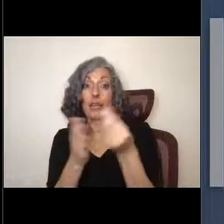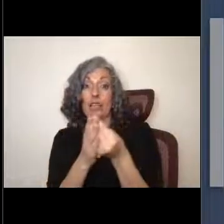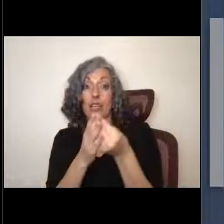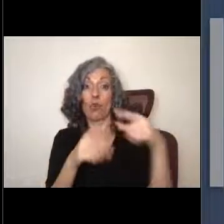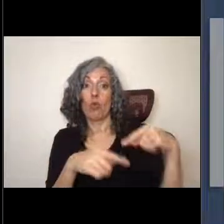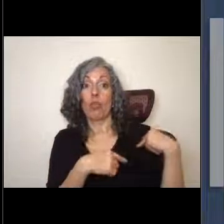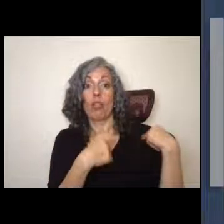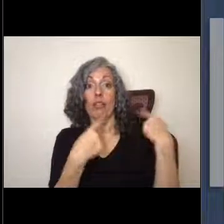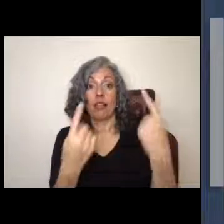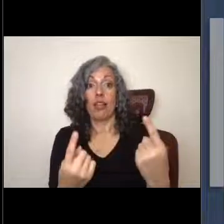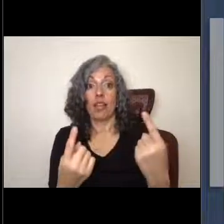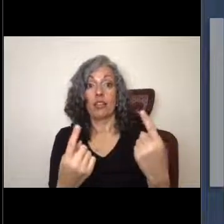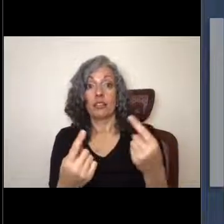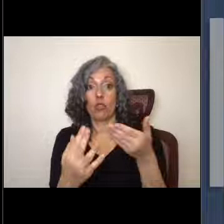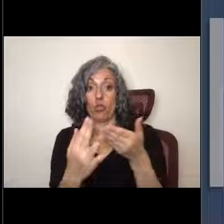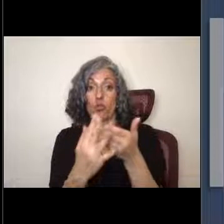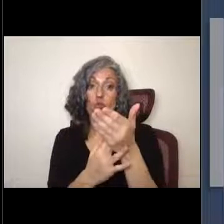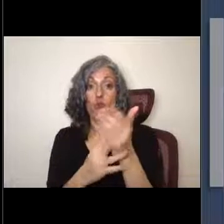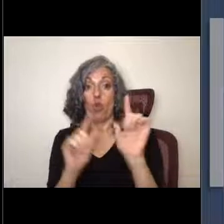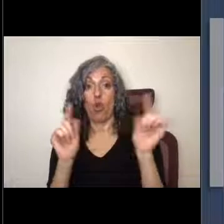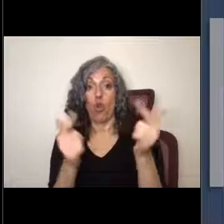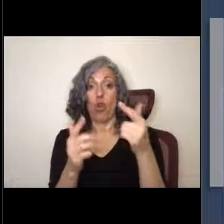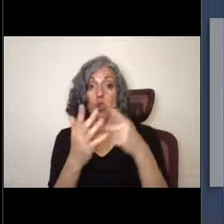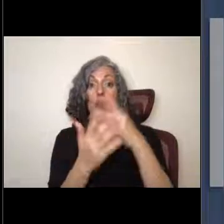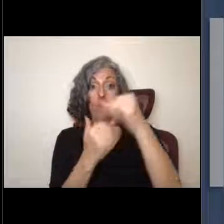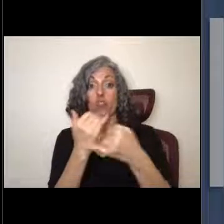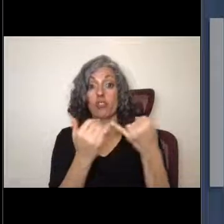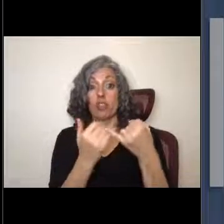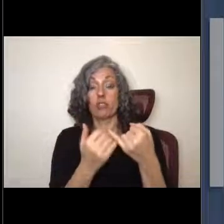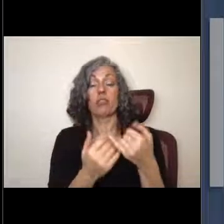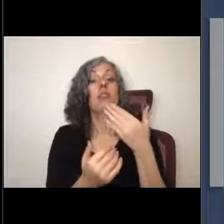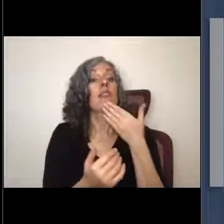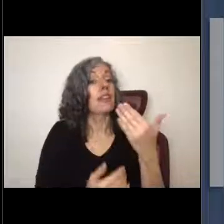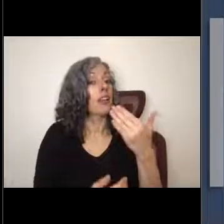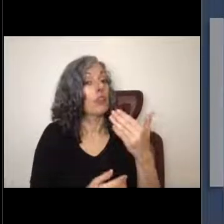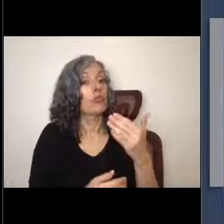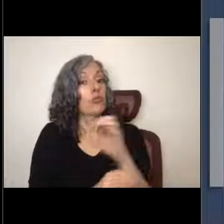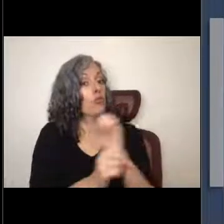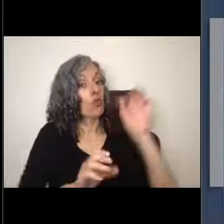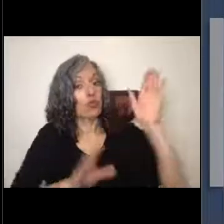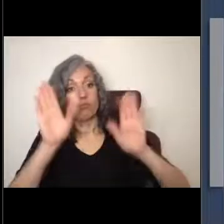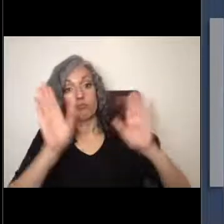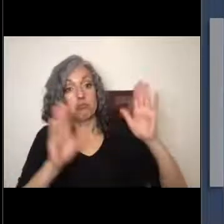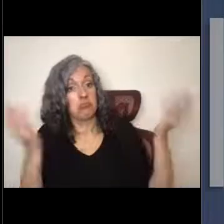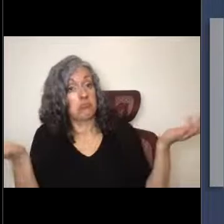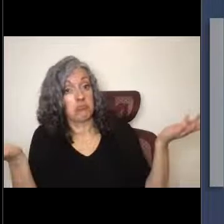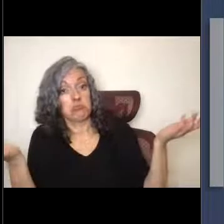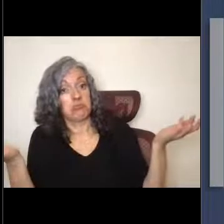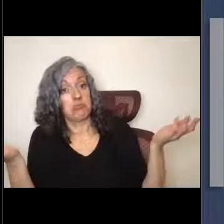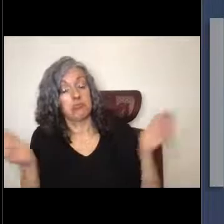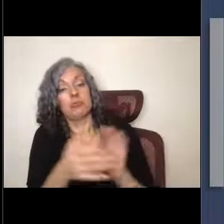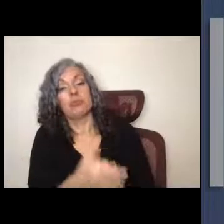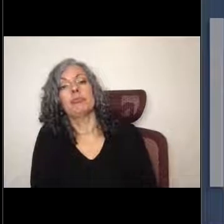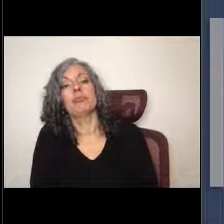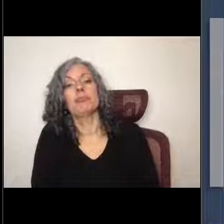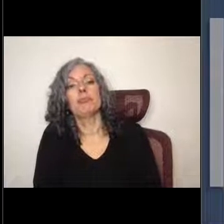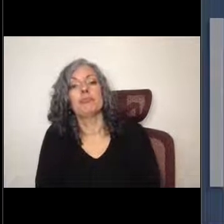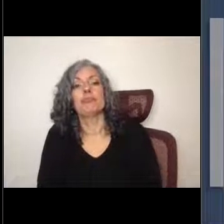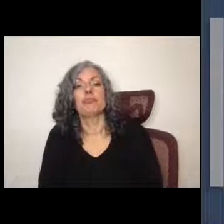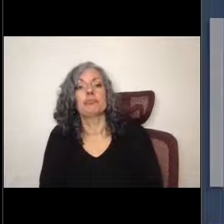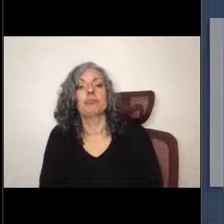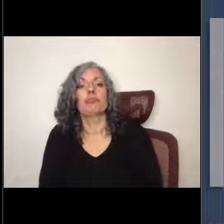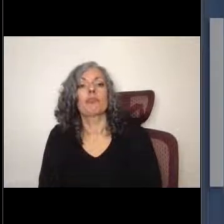award of the project. Okay, thank you. We have no public comment on this item? No public comment on this item. Okay,